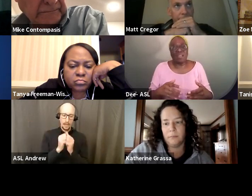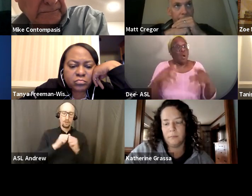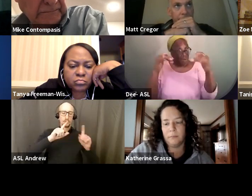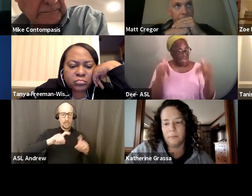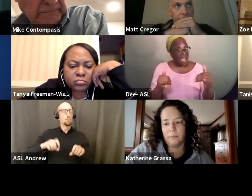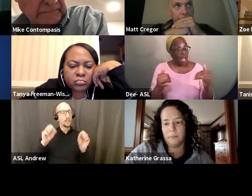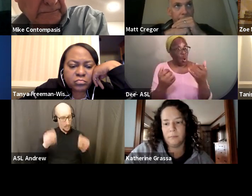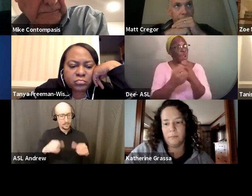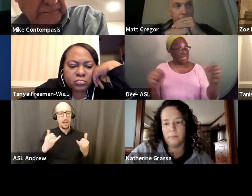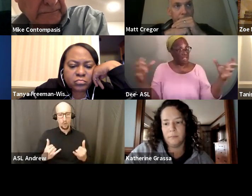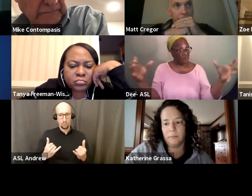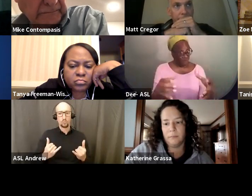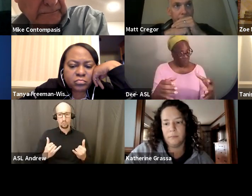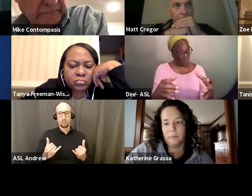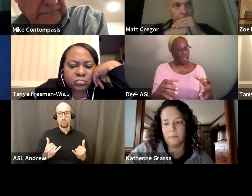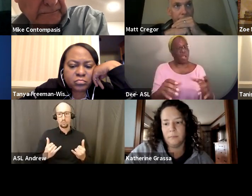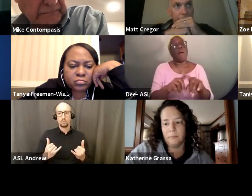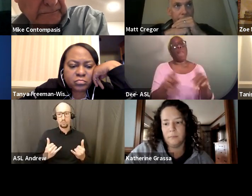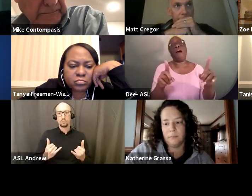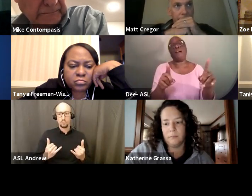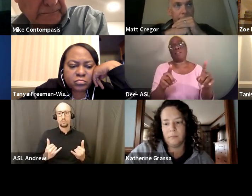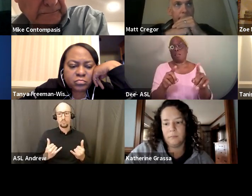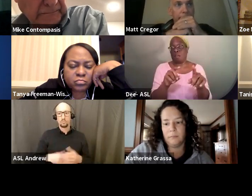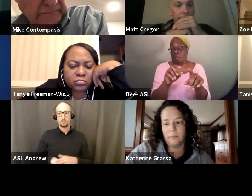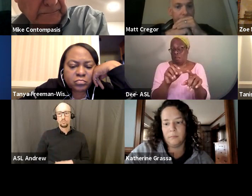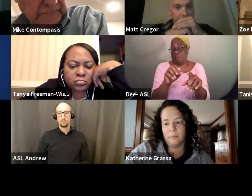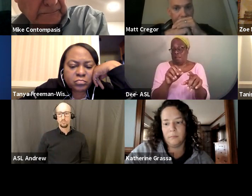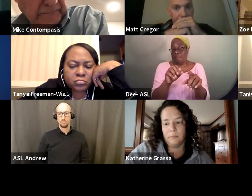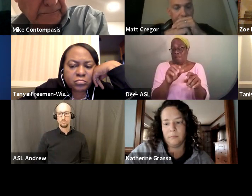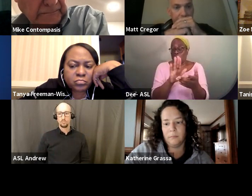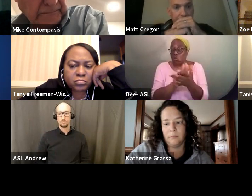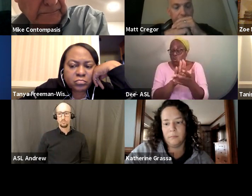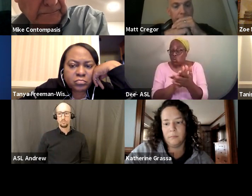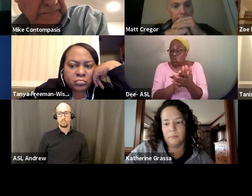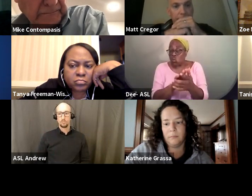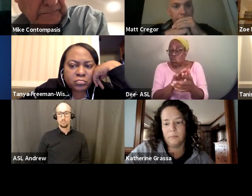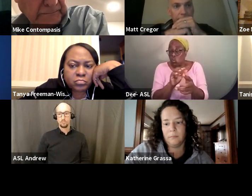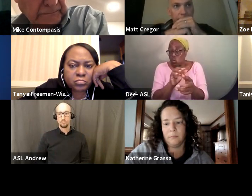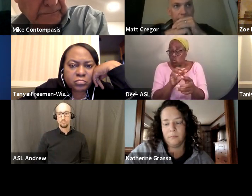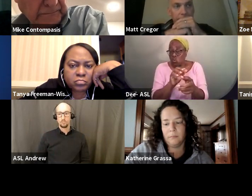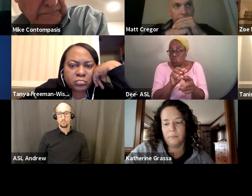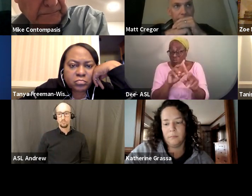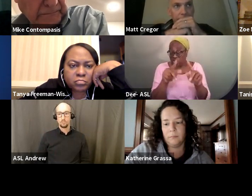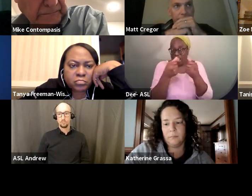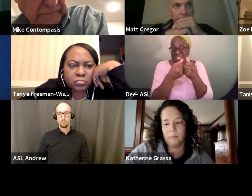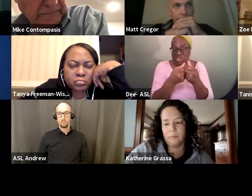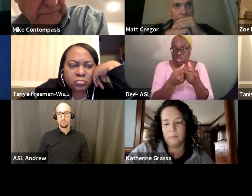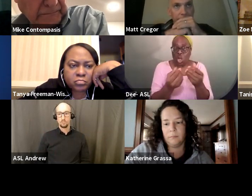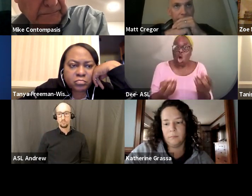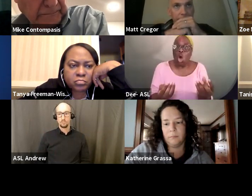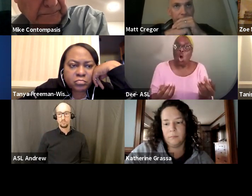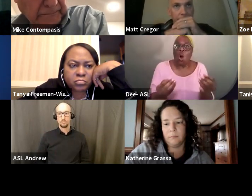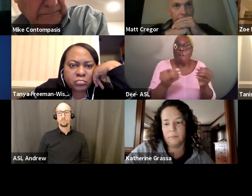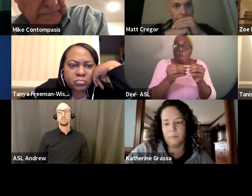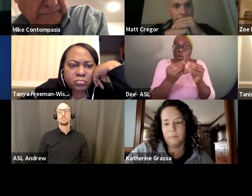that. But the academic havoc is much more pronounced this year than